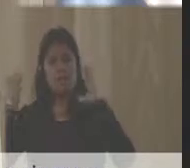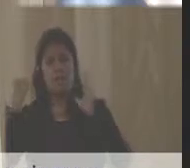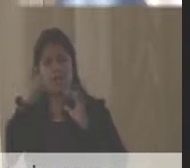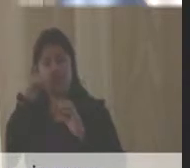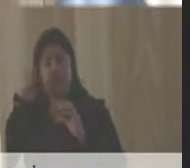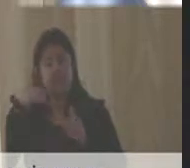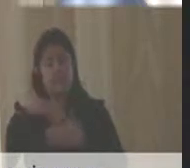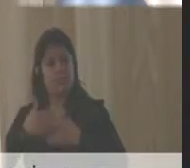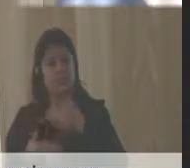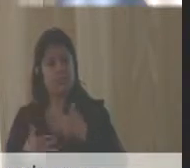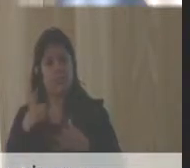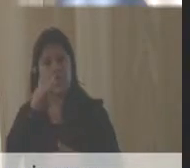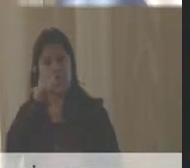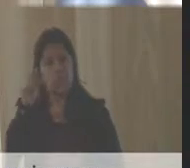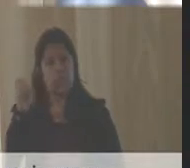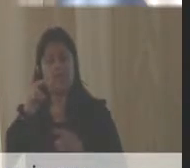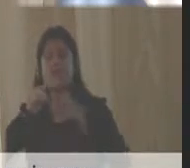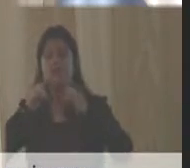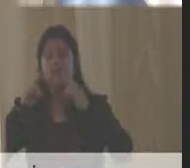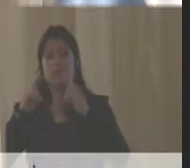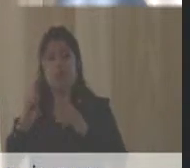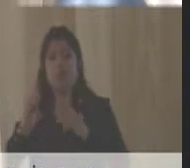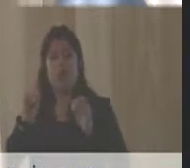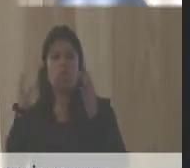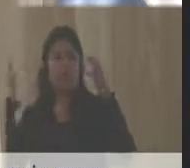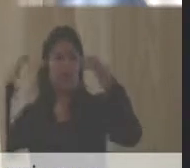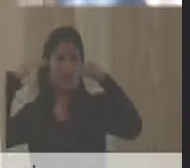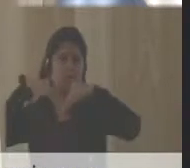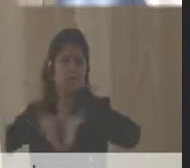unprivileged of these classes.